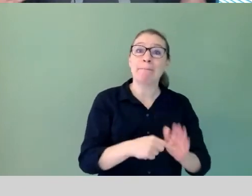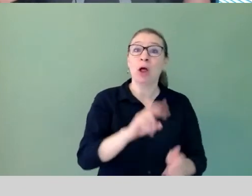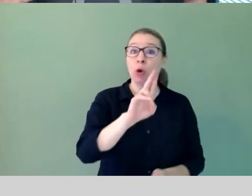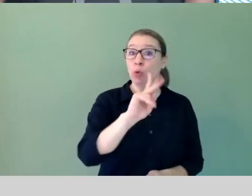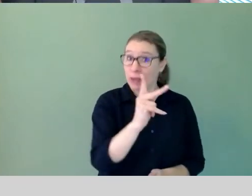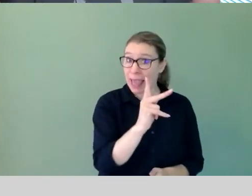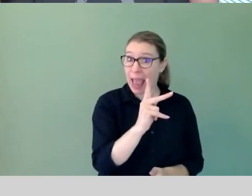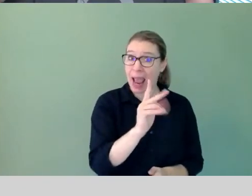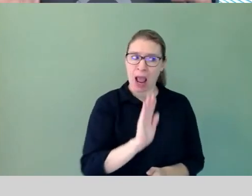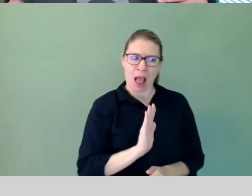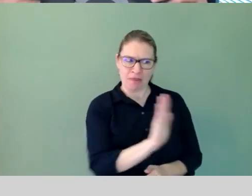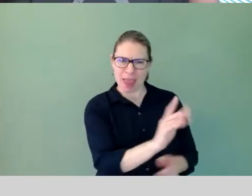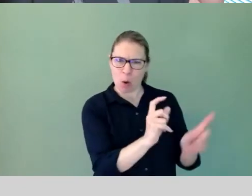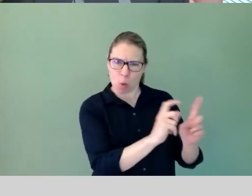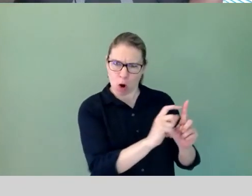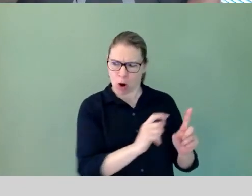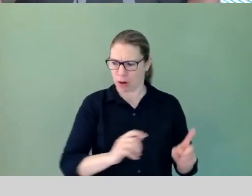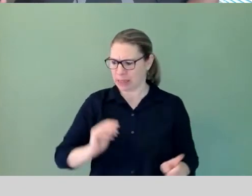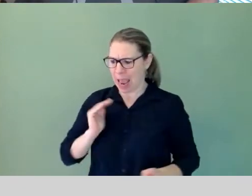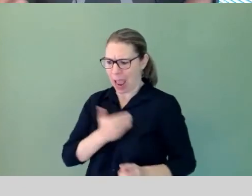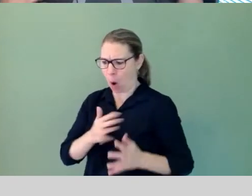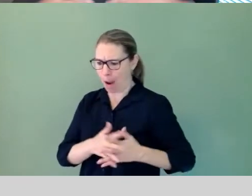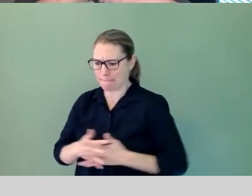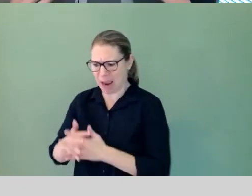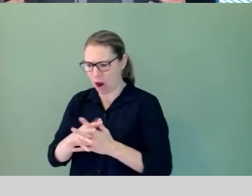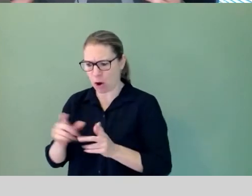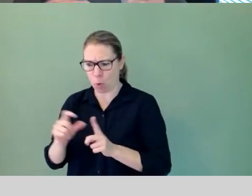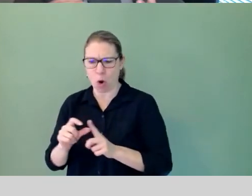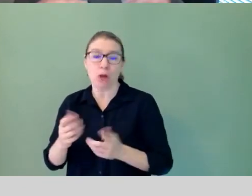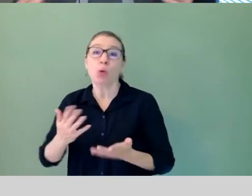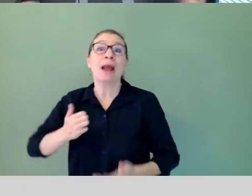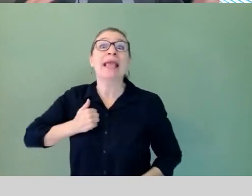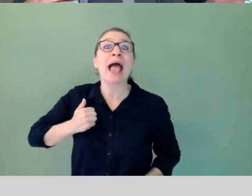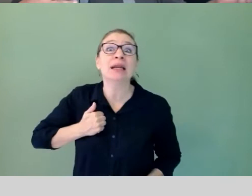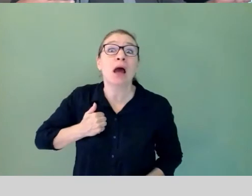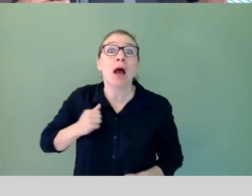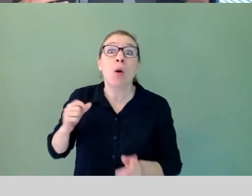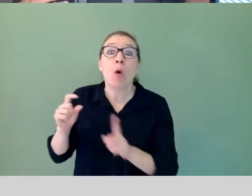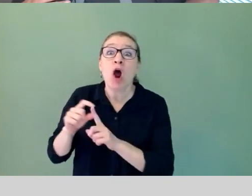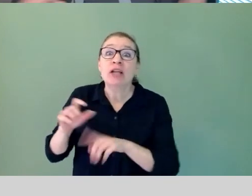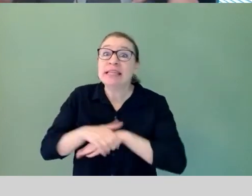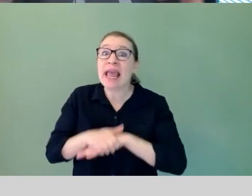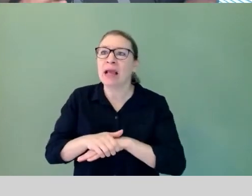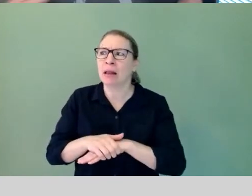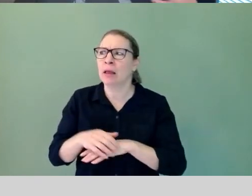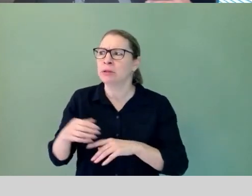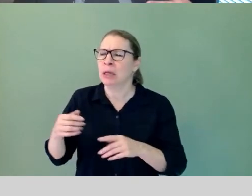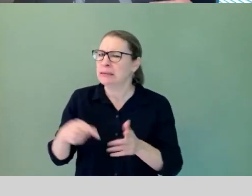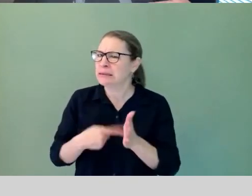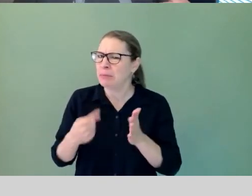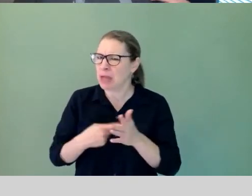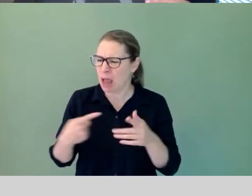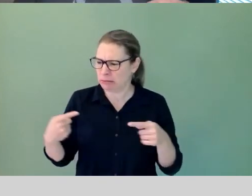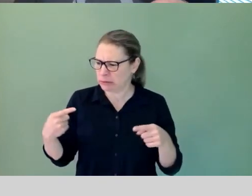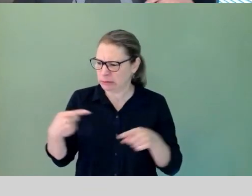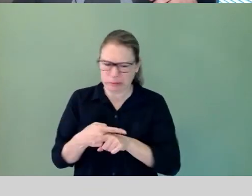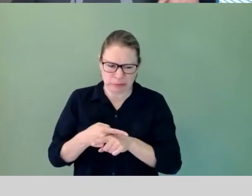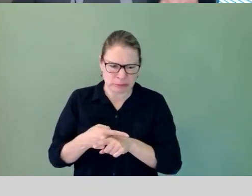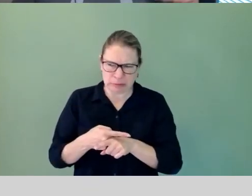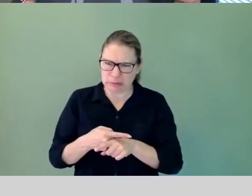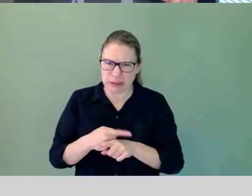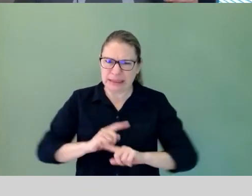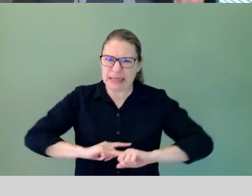the difference between the language spoken in America and in Canada. There's just words that don't mean the same thing in different areas. So